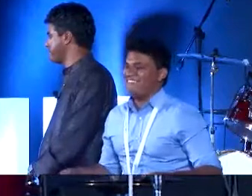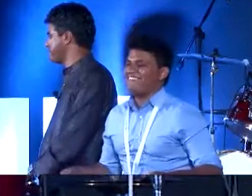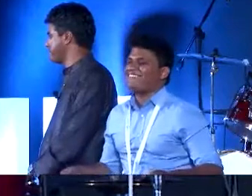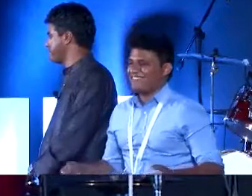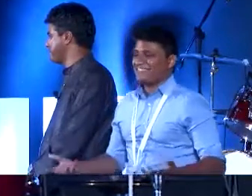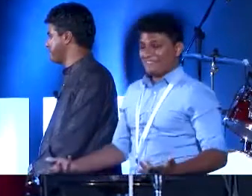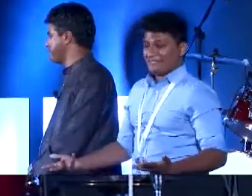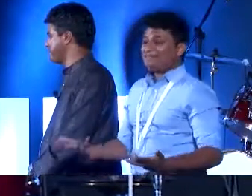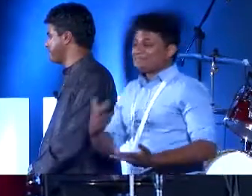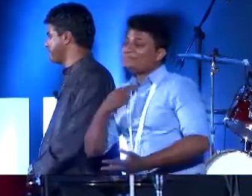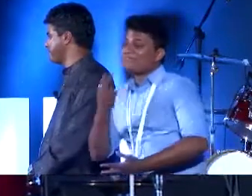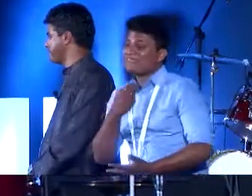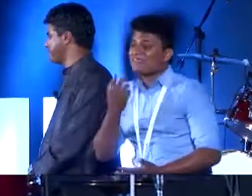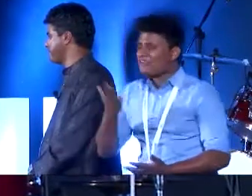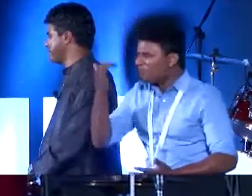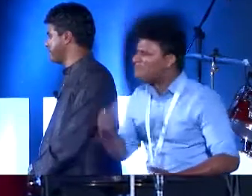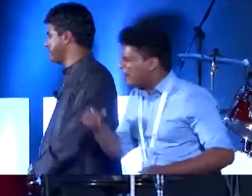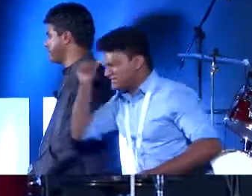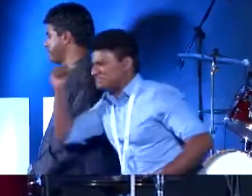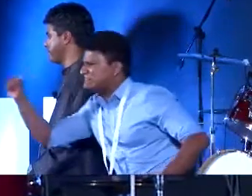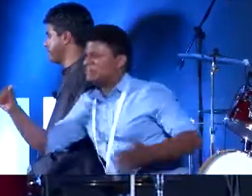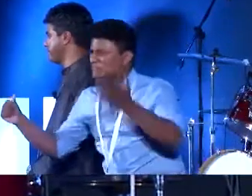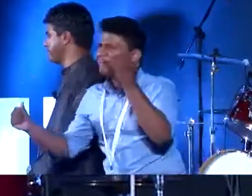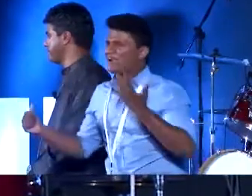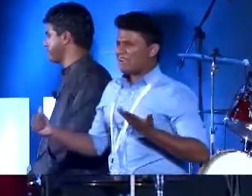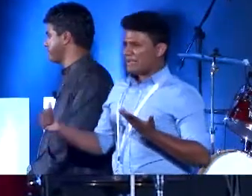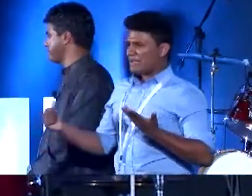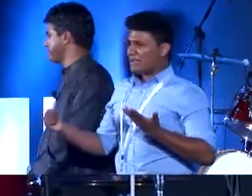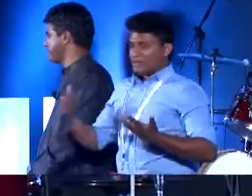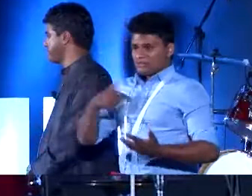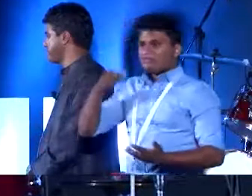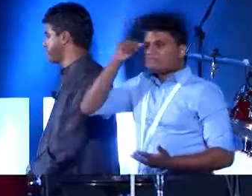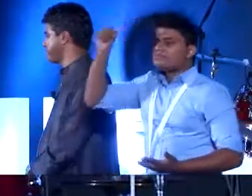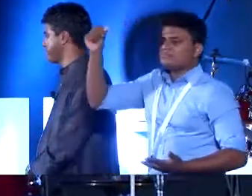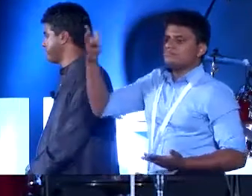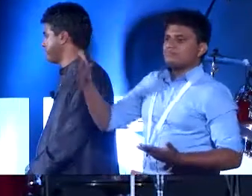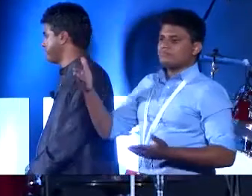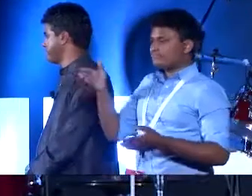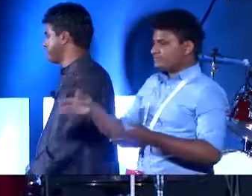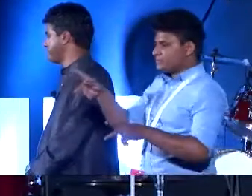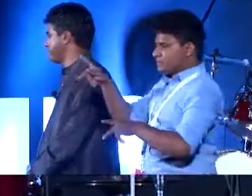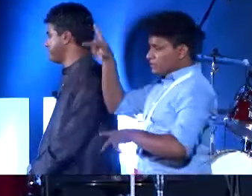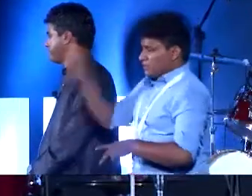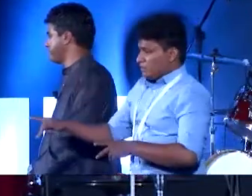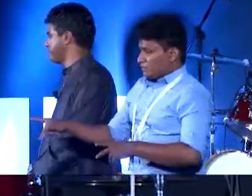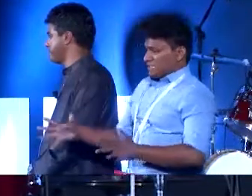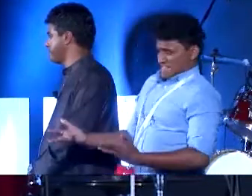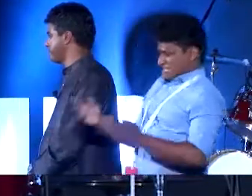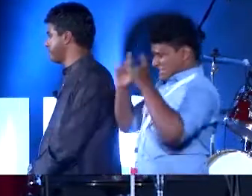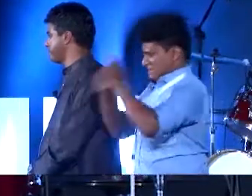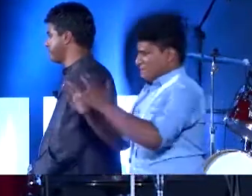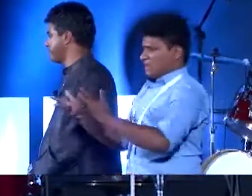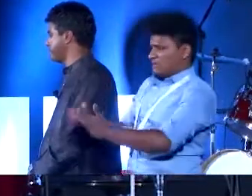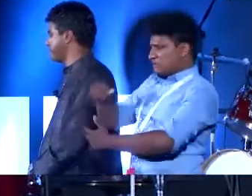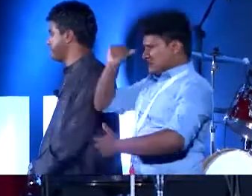and said, why are we assuming? We are assuming that here is a person who's not respecting the